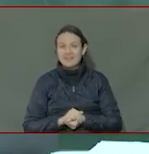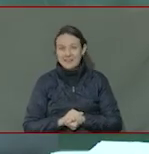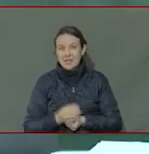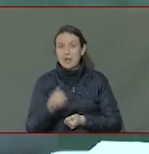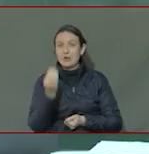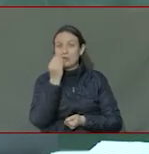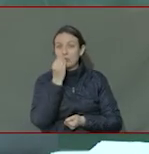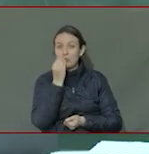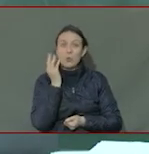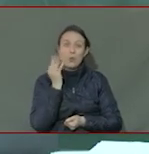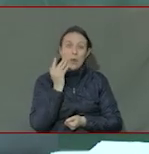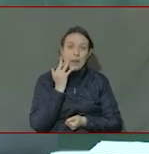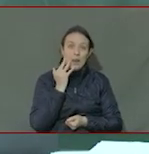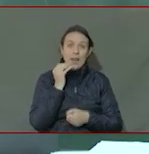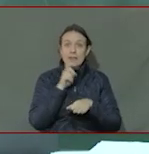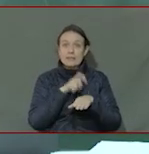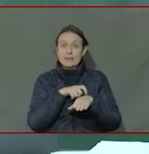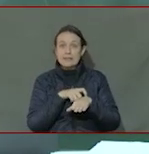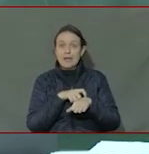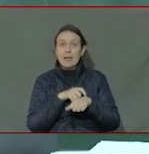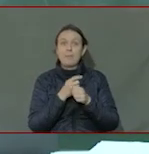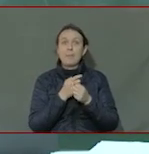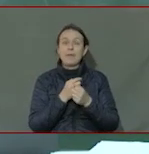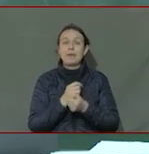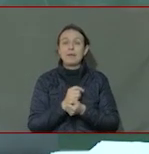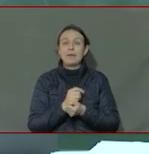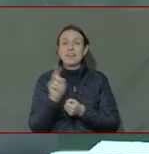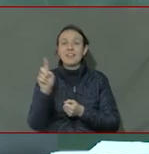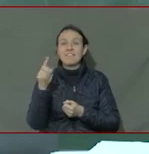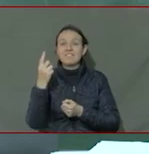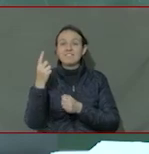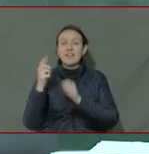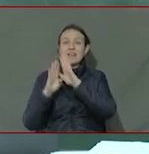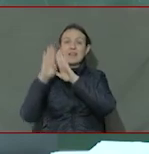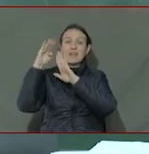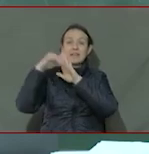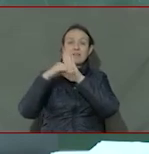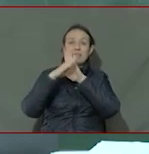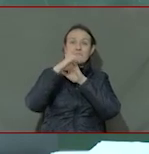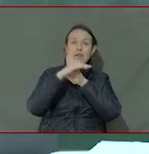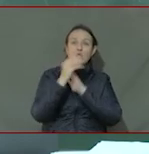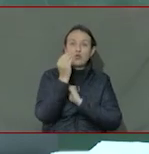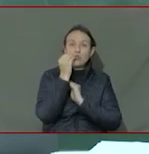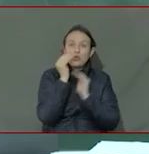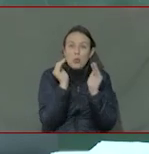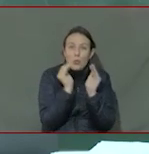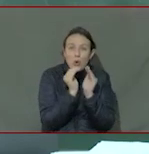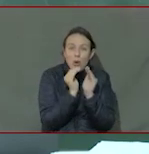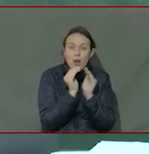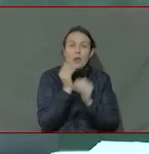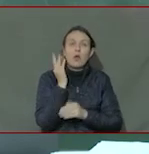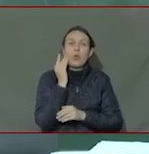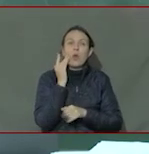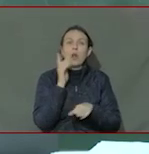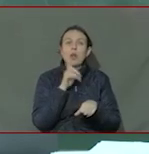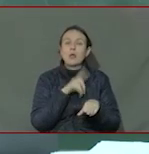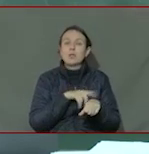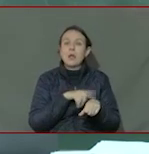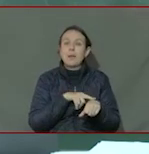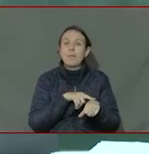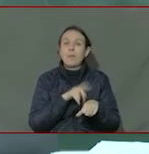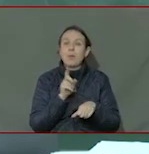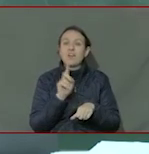are taken? Look at the first of the person who's eating small meals. When did the person have the first